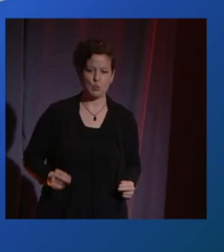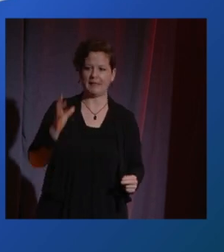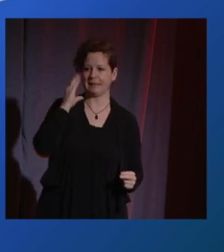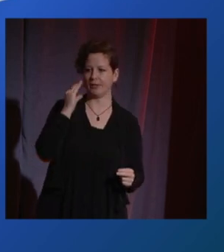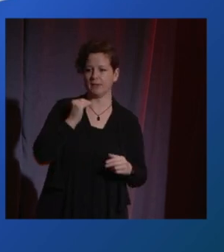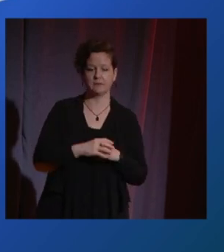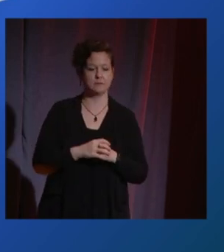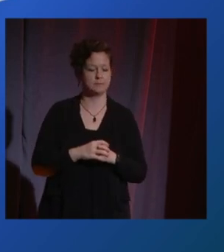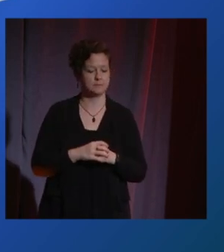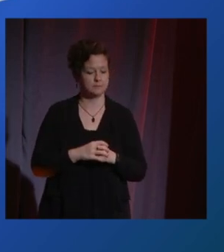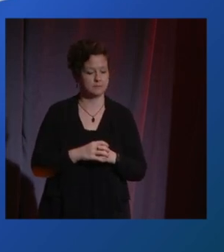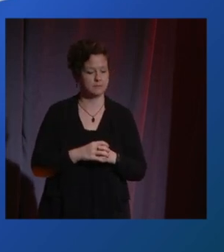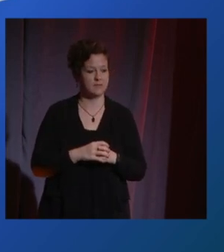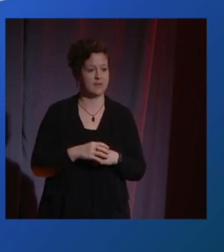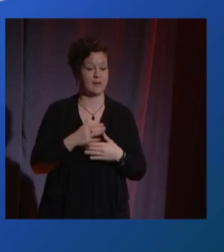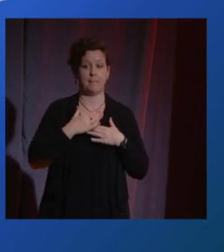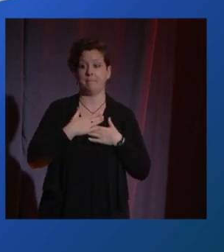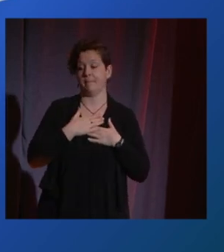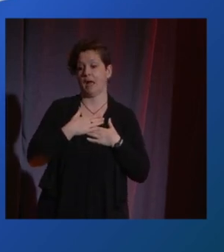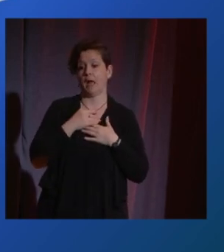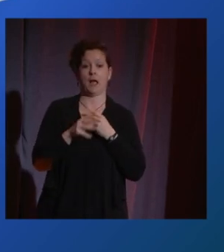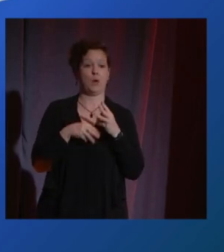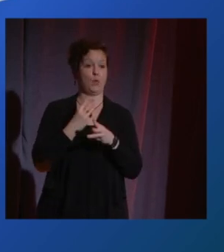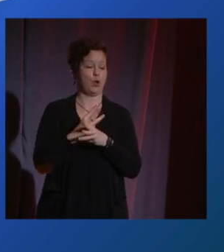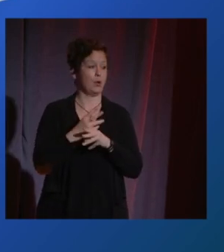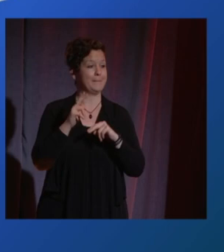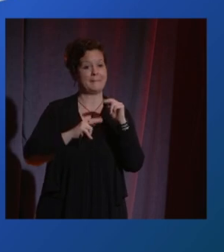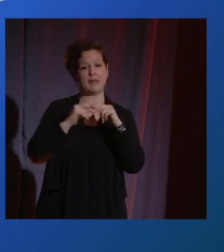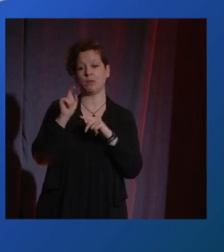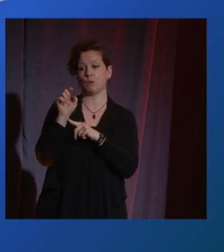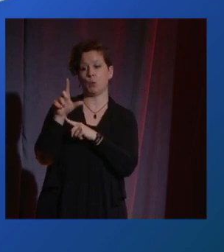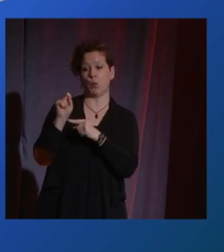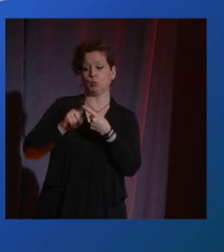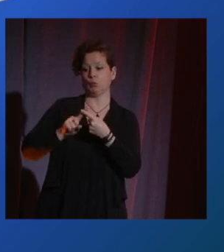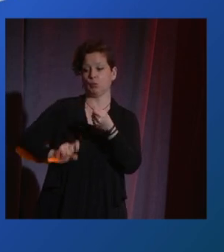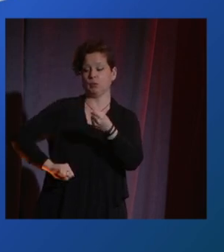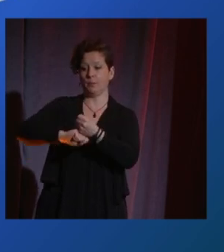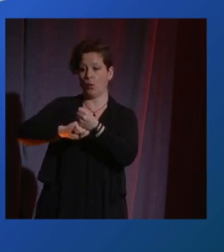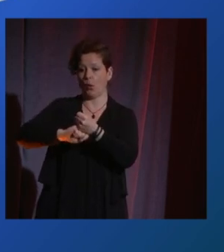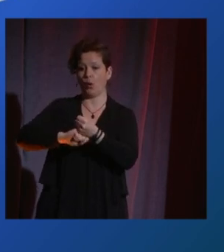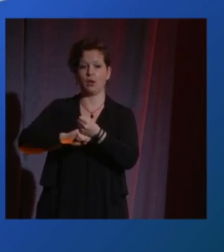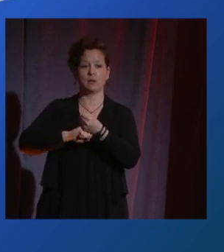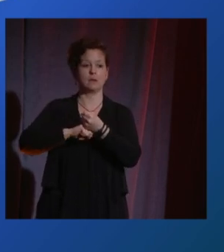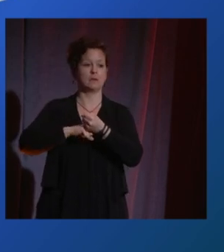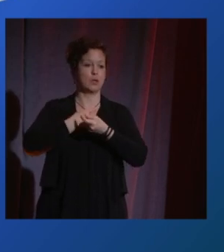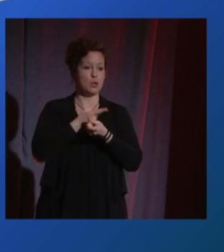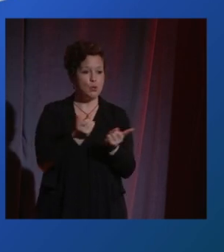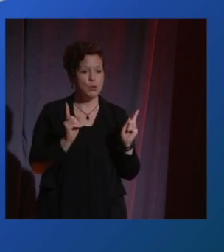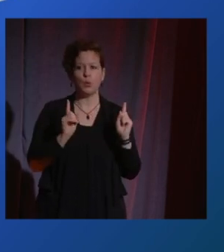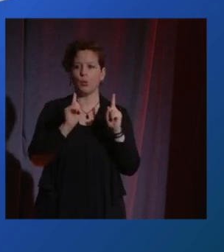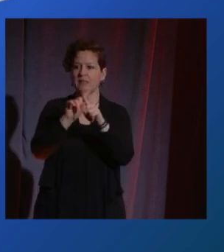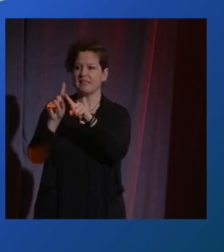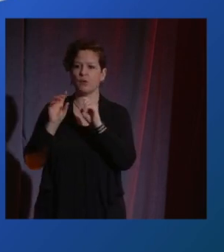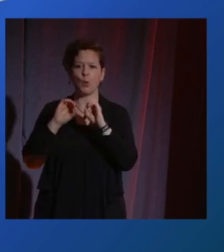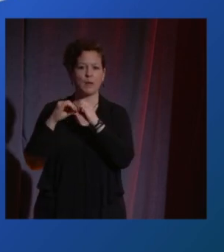building so in my world building the tools to support you and organizations like you at